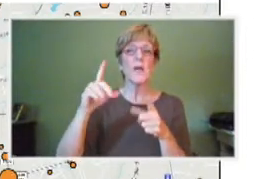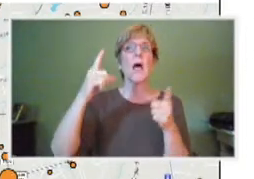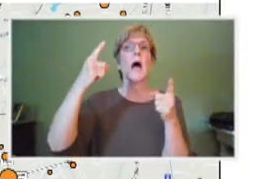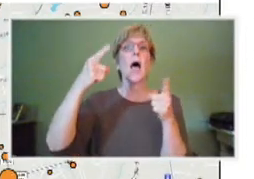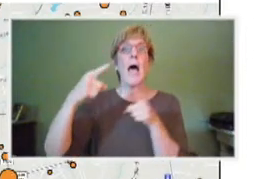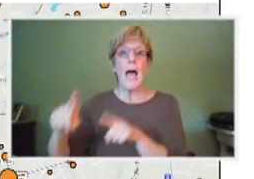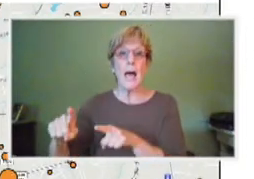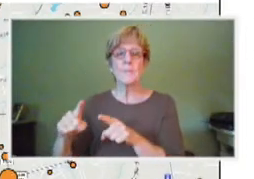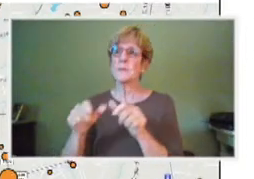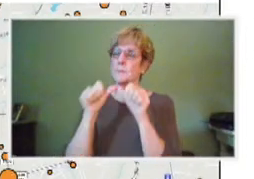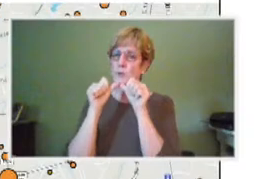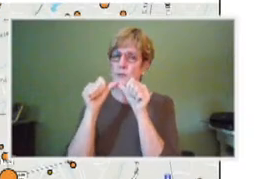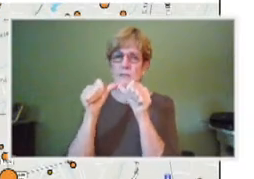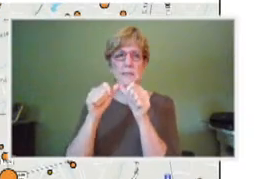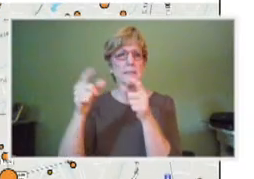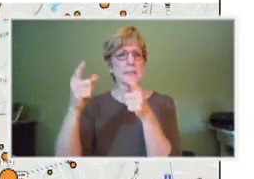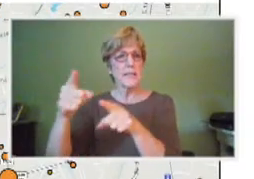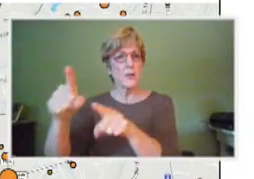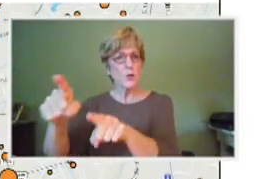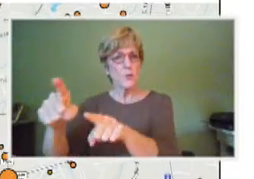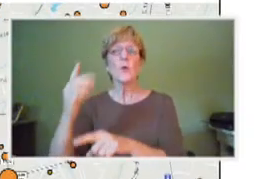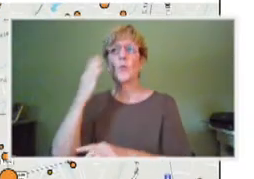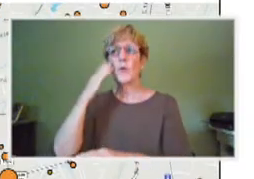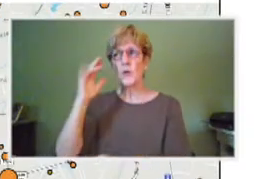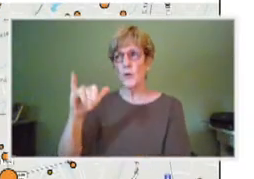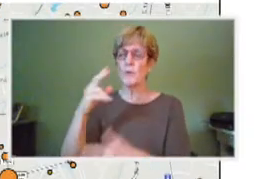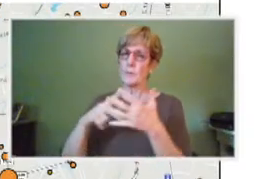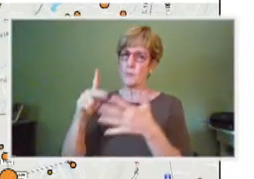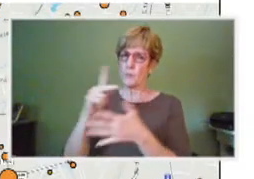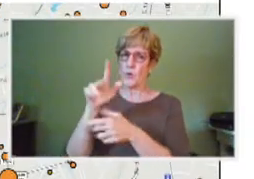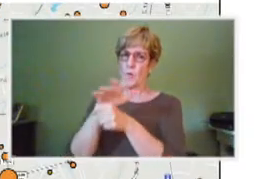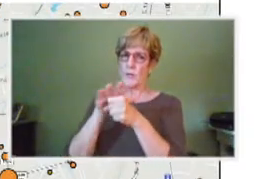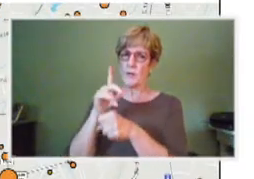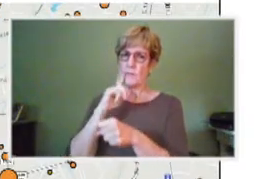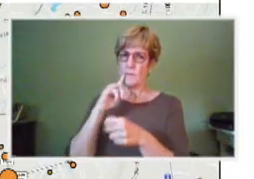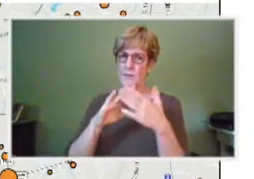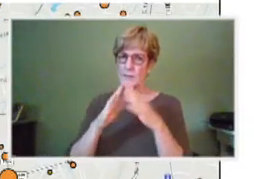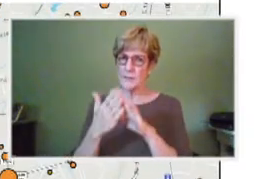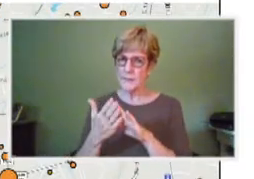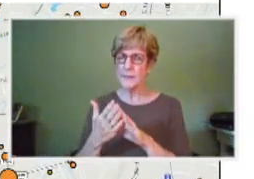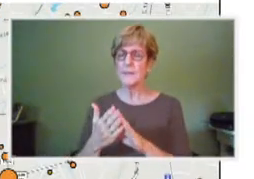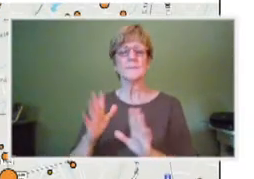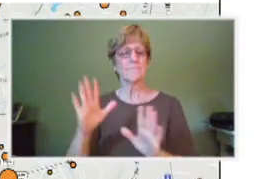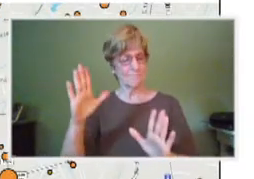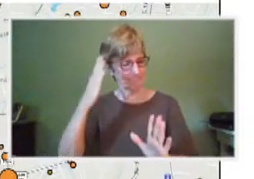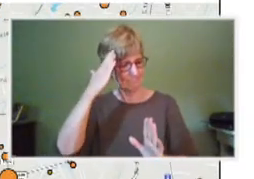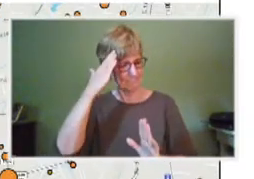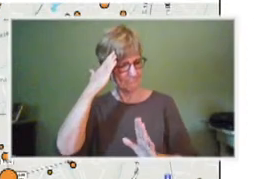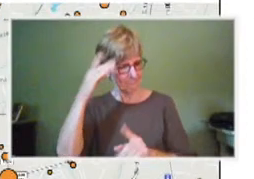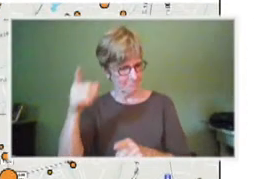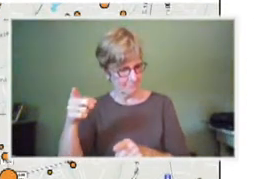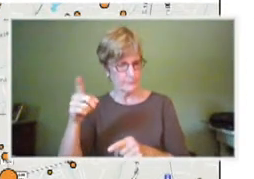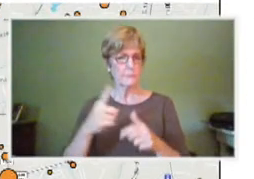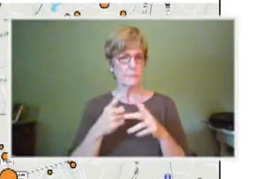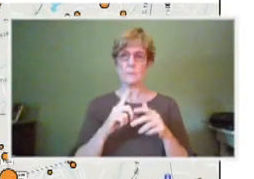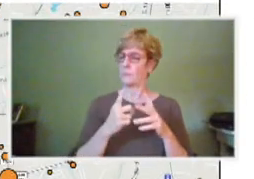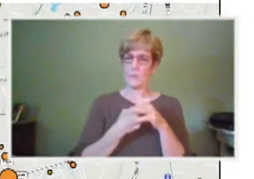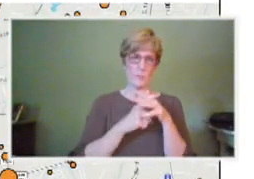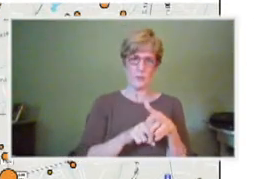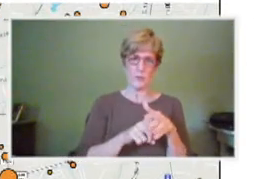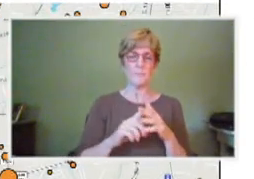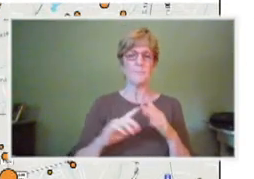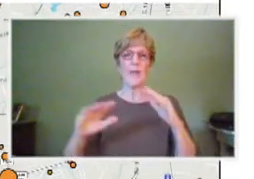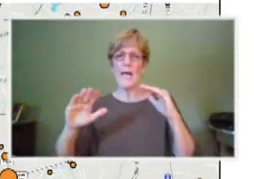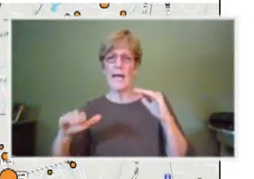persistently occurring here. We knew that. It's a priority area for the city. It was acknowledged as such initially. On the bottom there, you'll